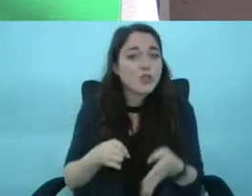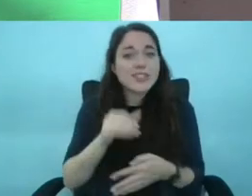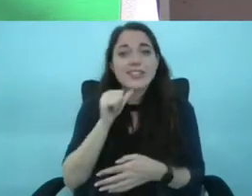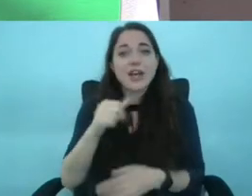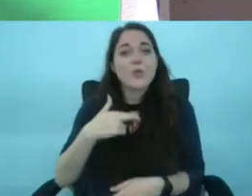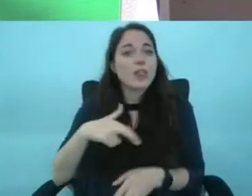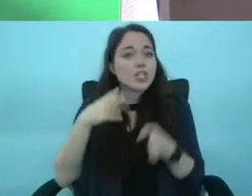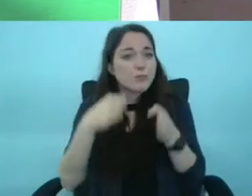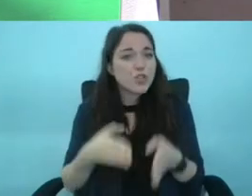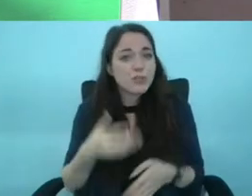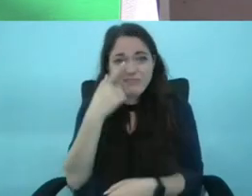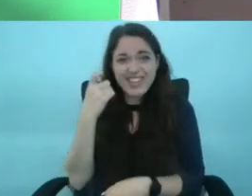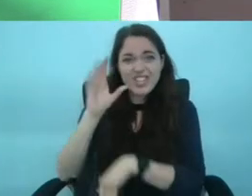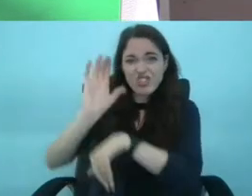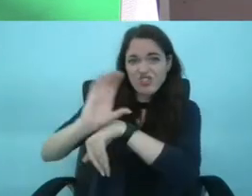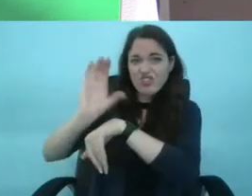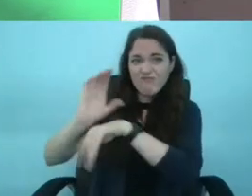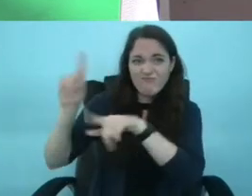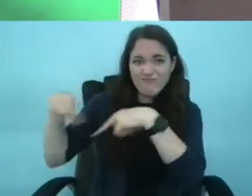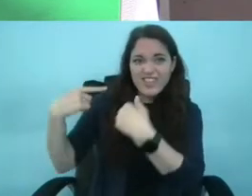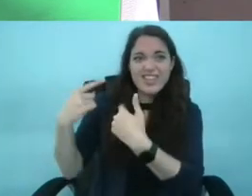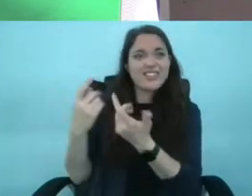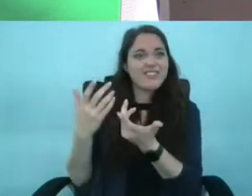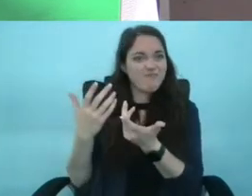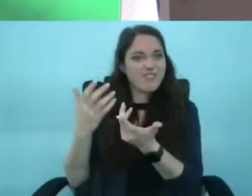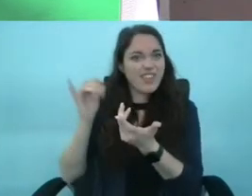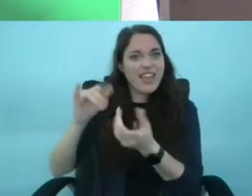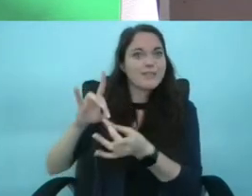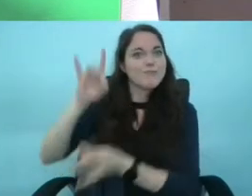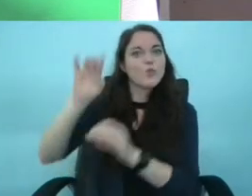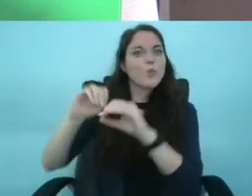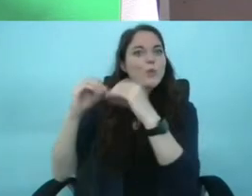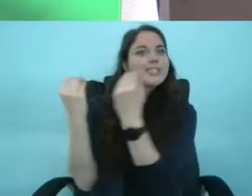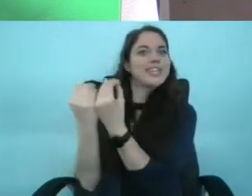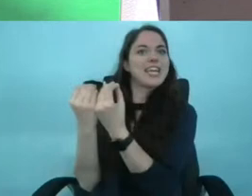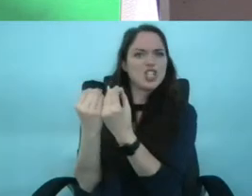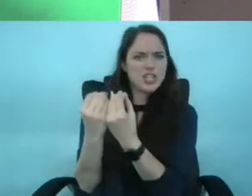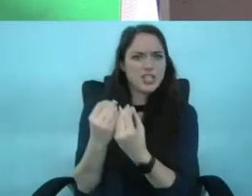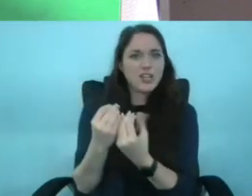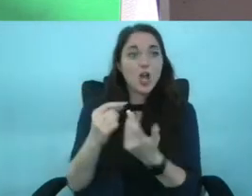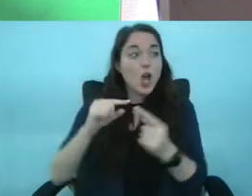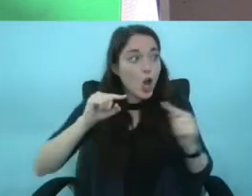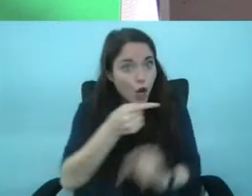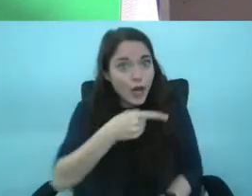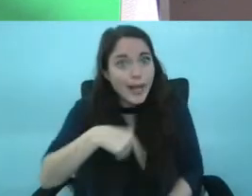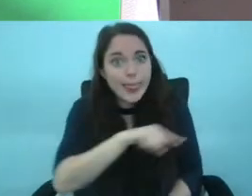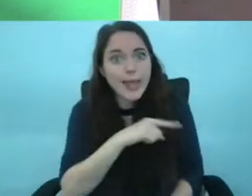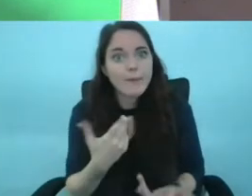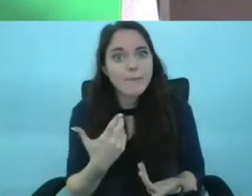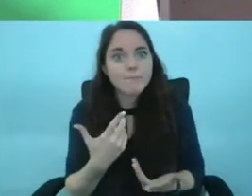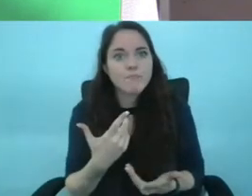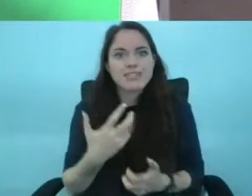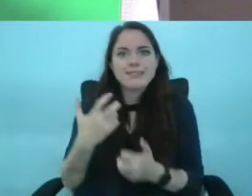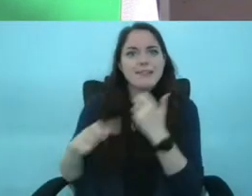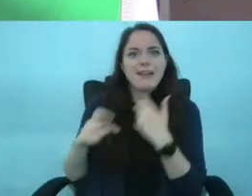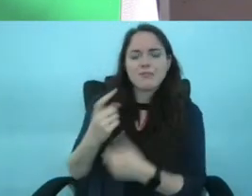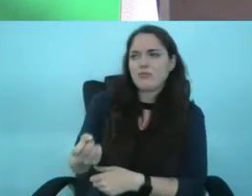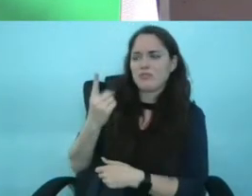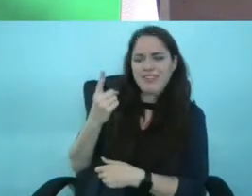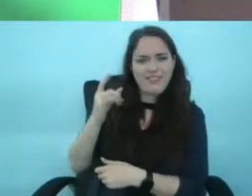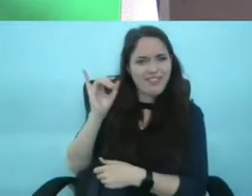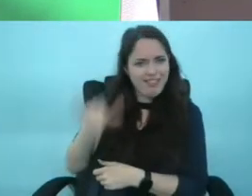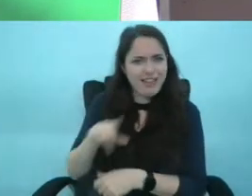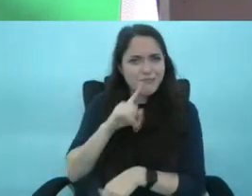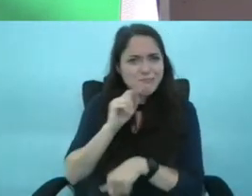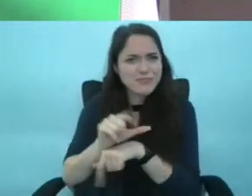and religion have been hurtful or hard to understand. What can we do to offer an invitation to